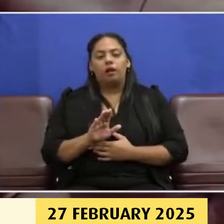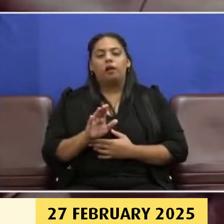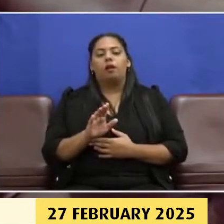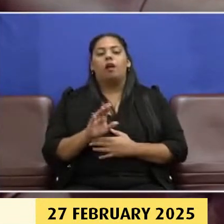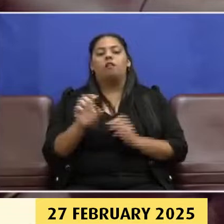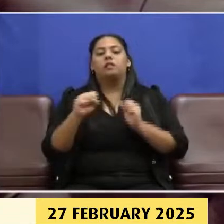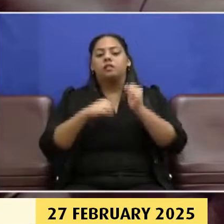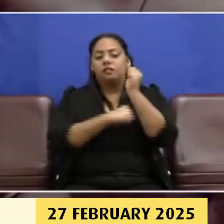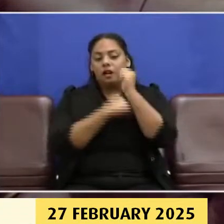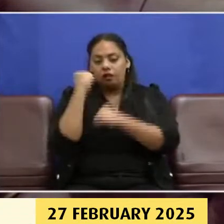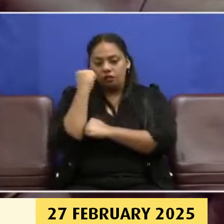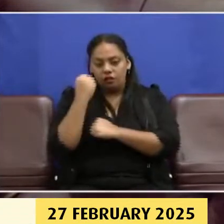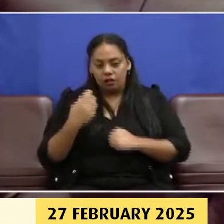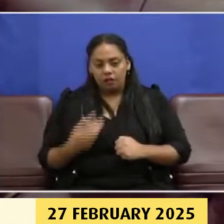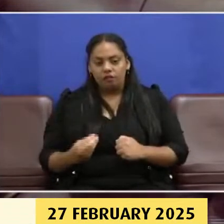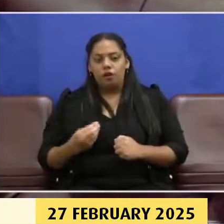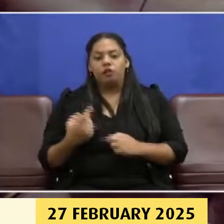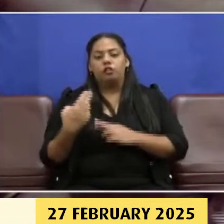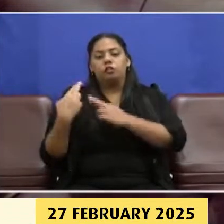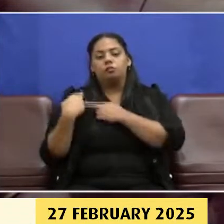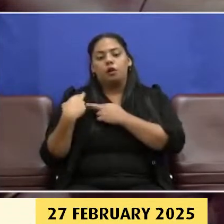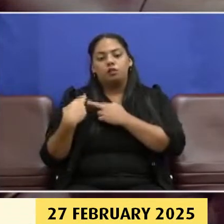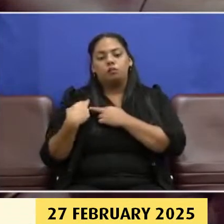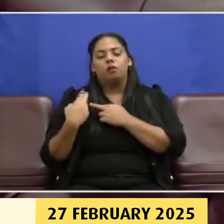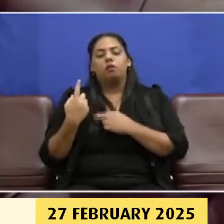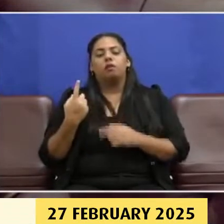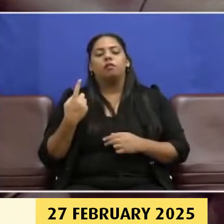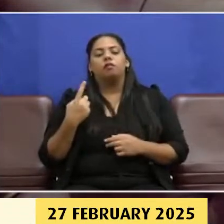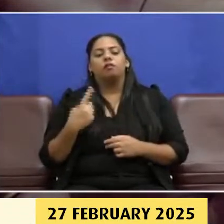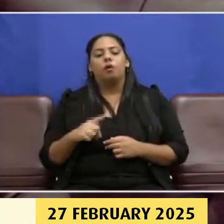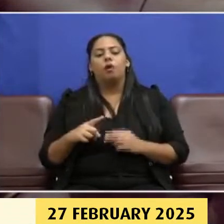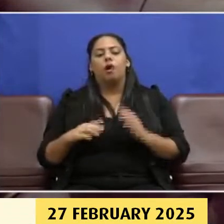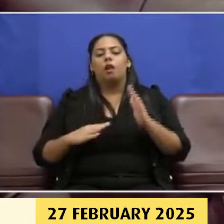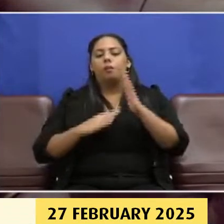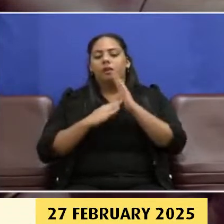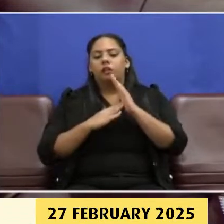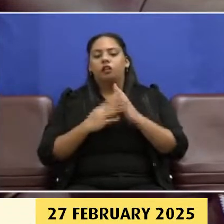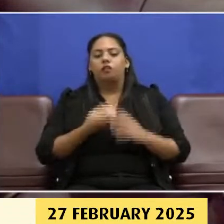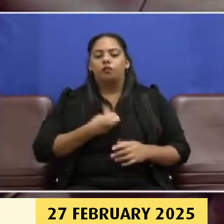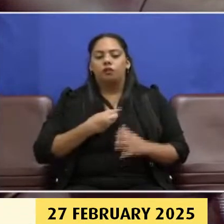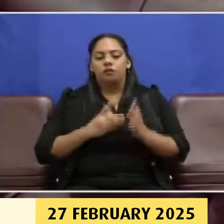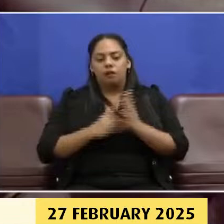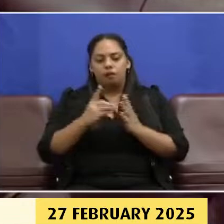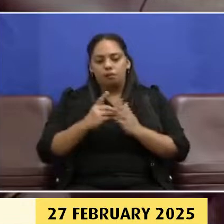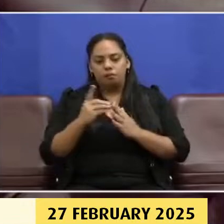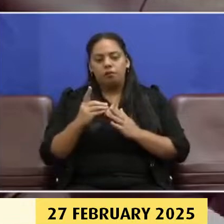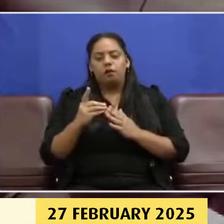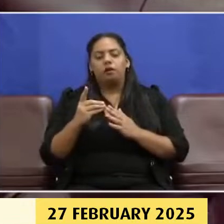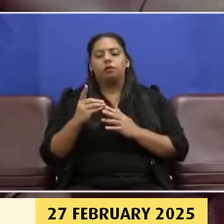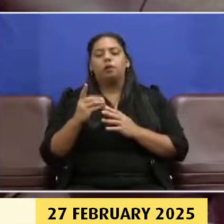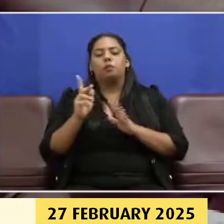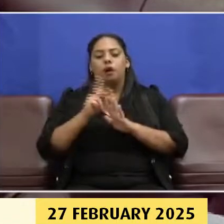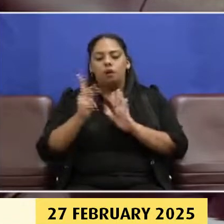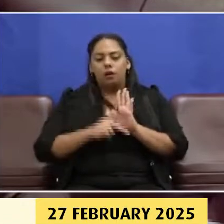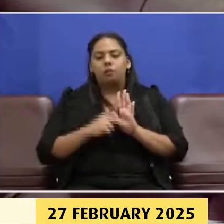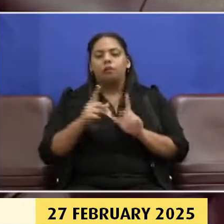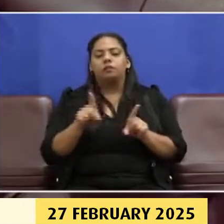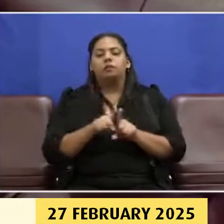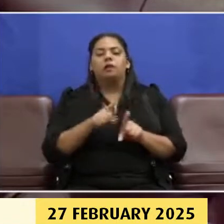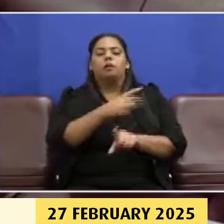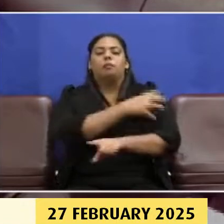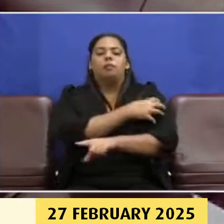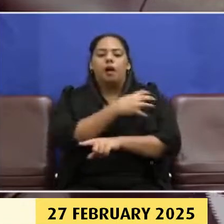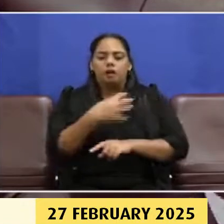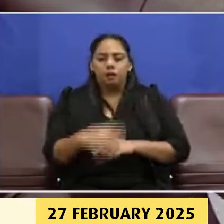structure, responsible for implementations of youth development programs, including the mainstreaming of youth development activities by